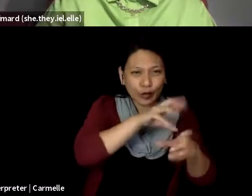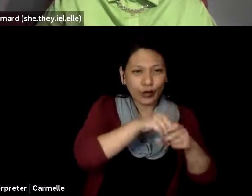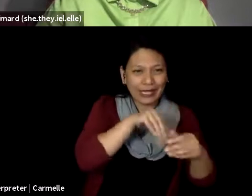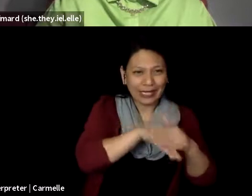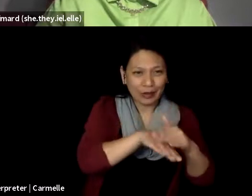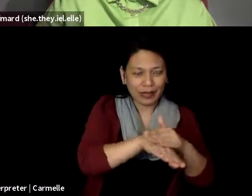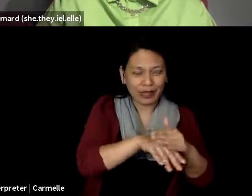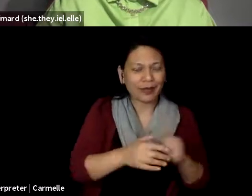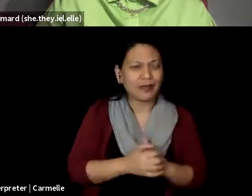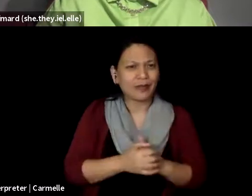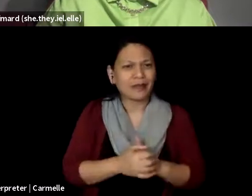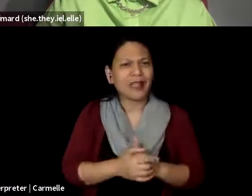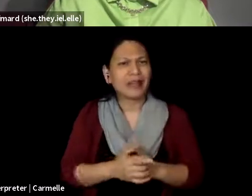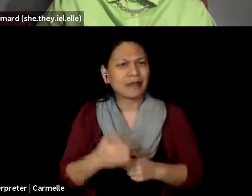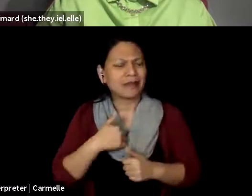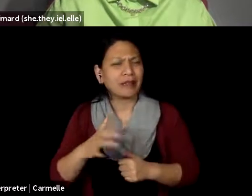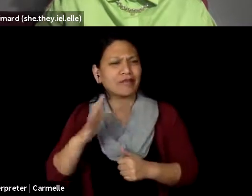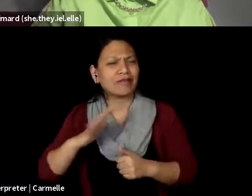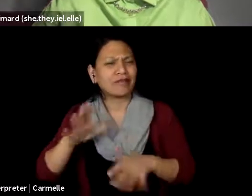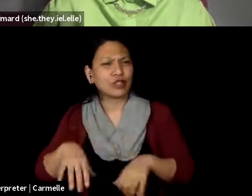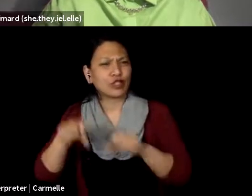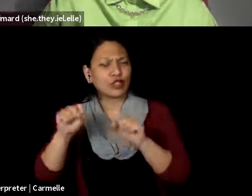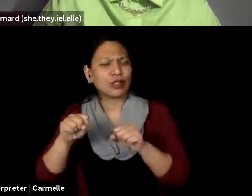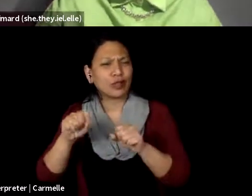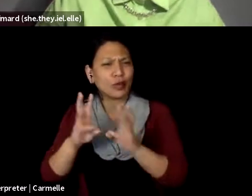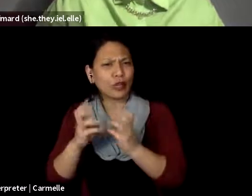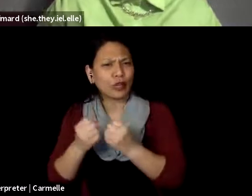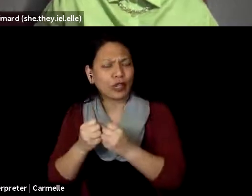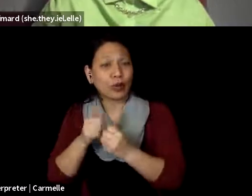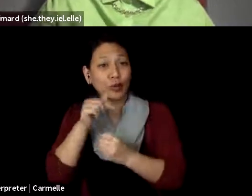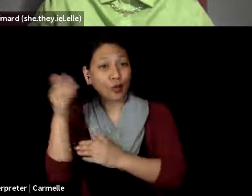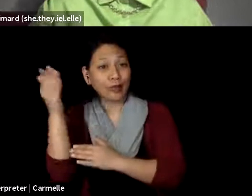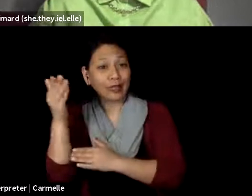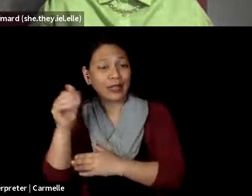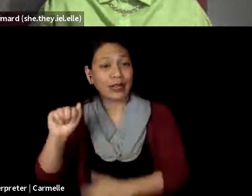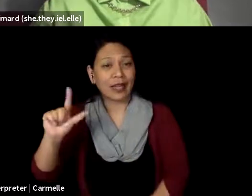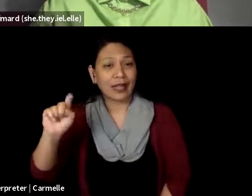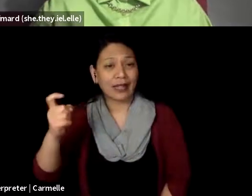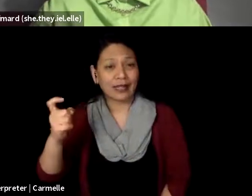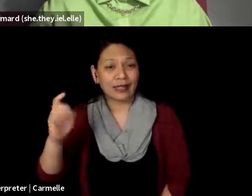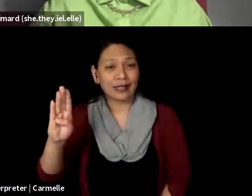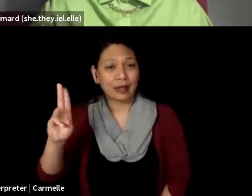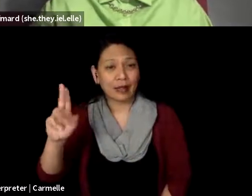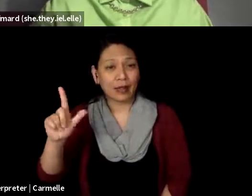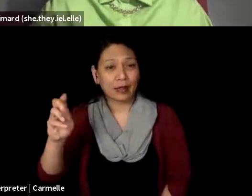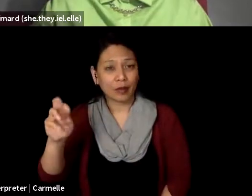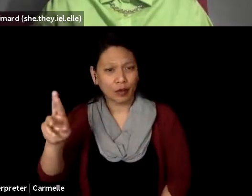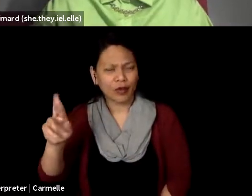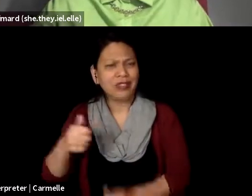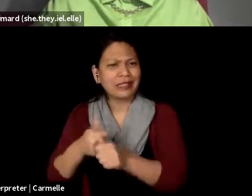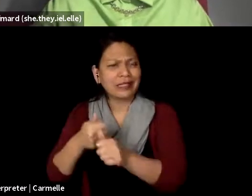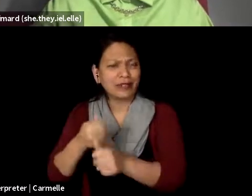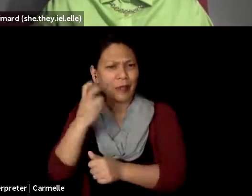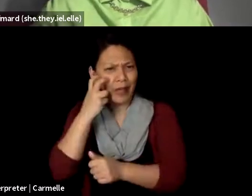I took a wonderful workshop with Alex Bulmer, who is a lovely blind artist, and it was called Blind